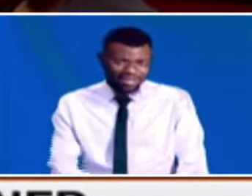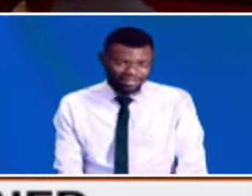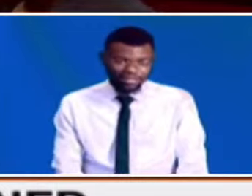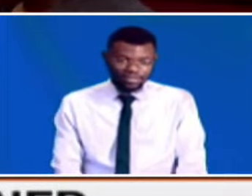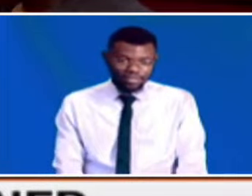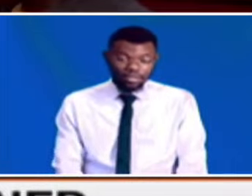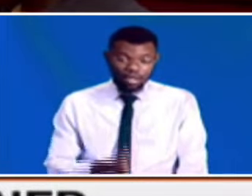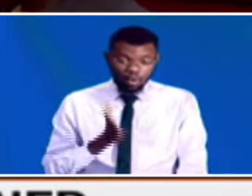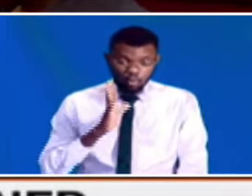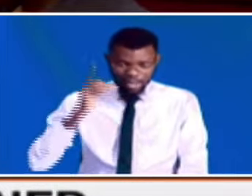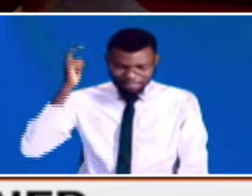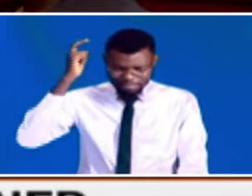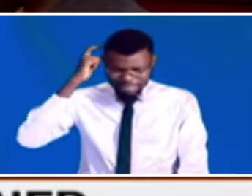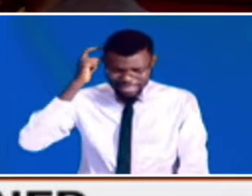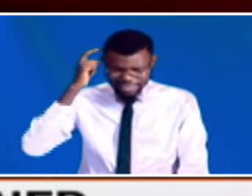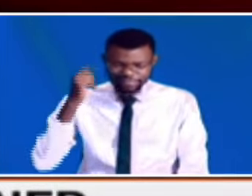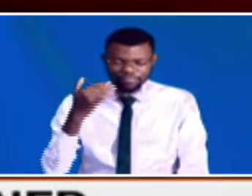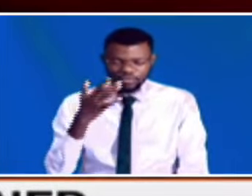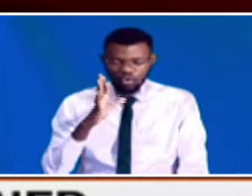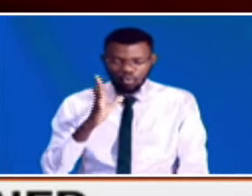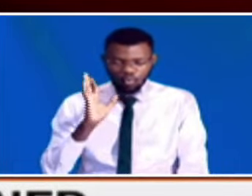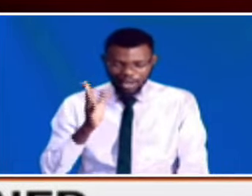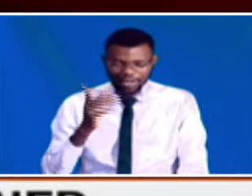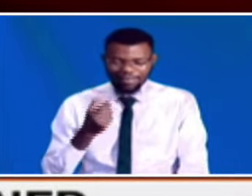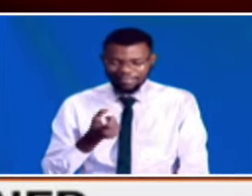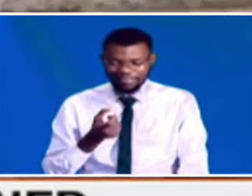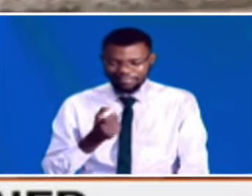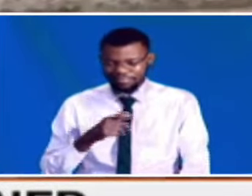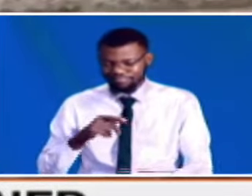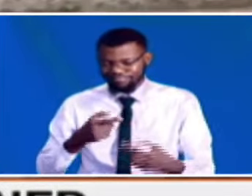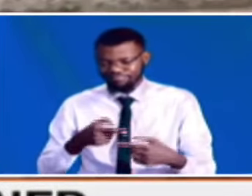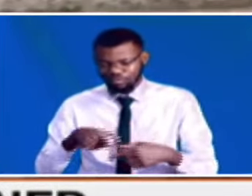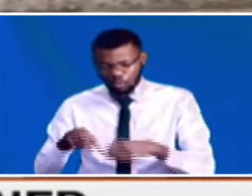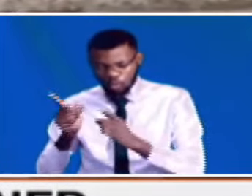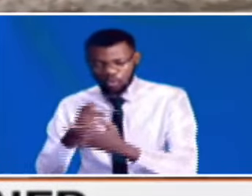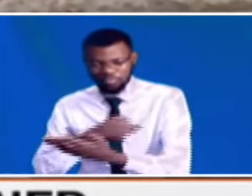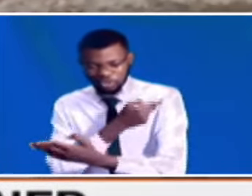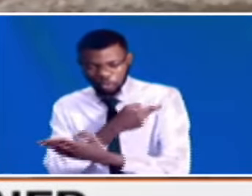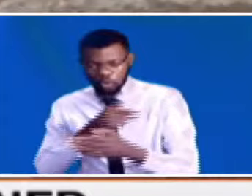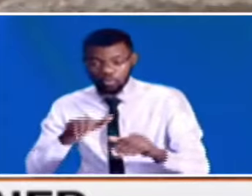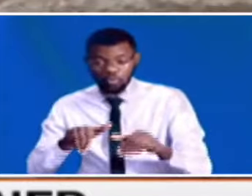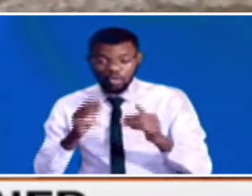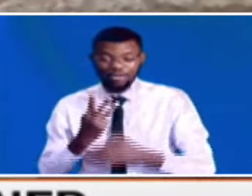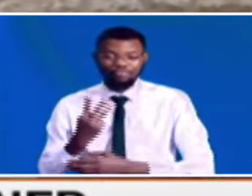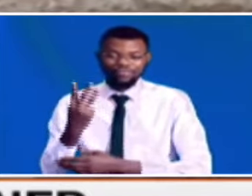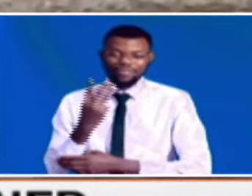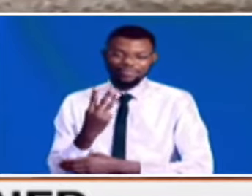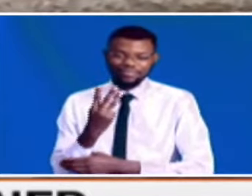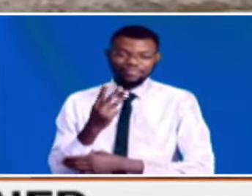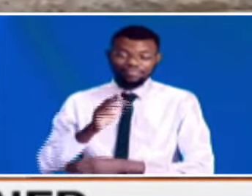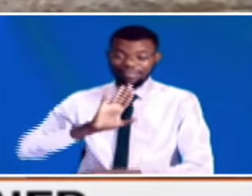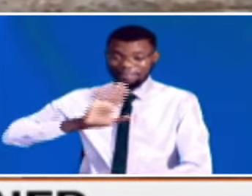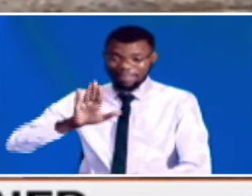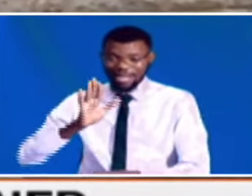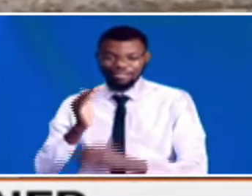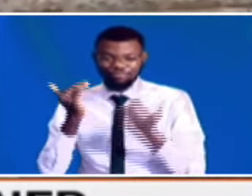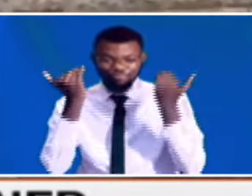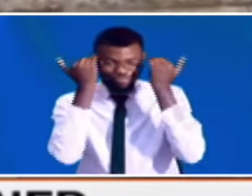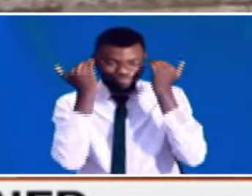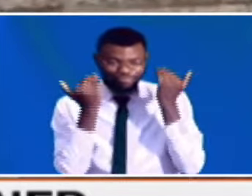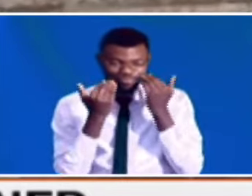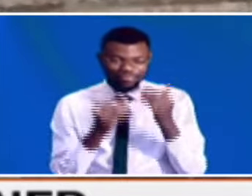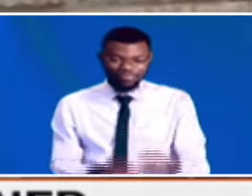while awaiting his next court appearance on Wednesday. Police must handle Ian's case just like any other